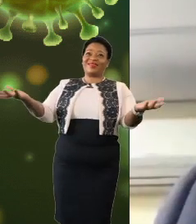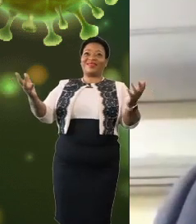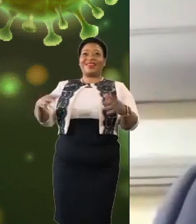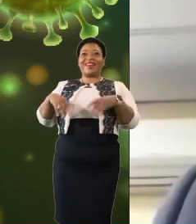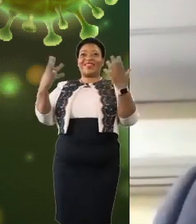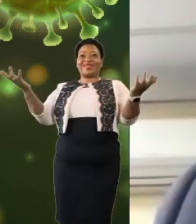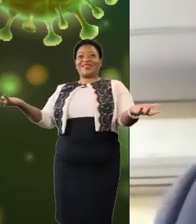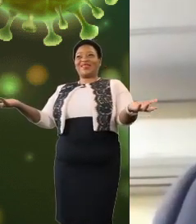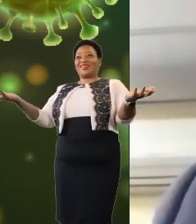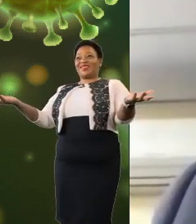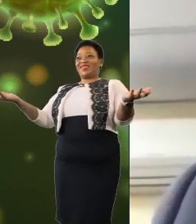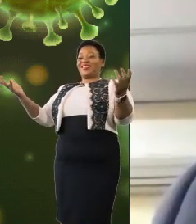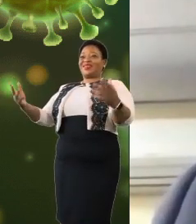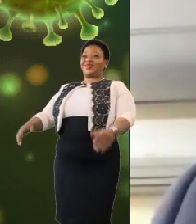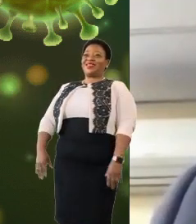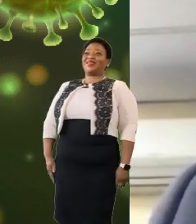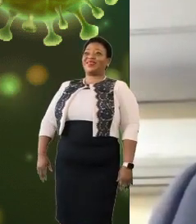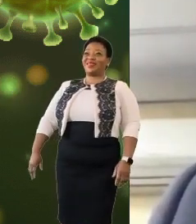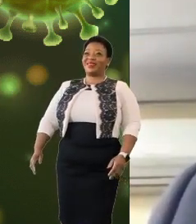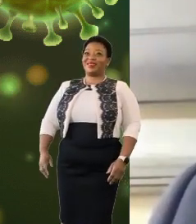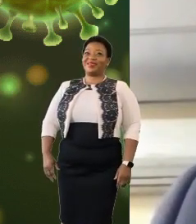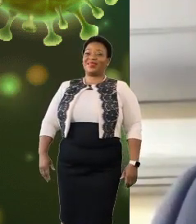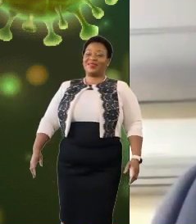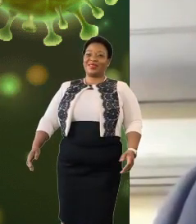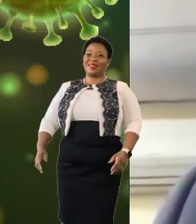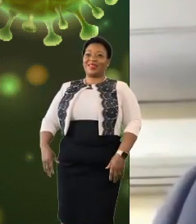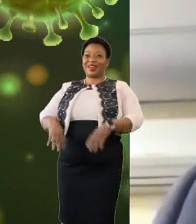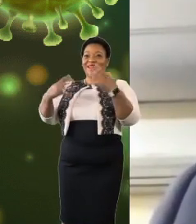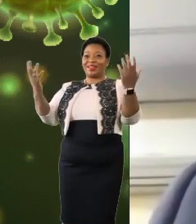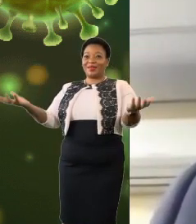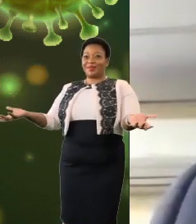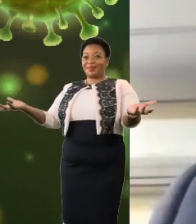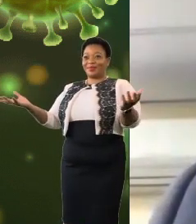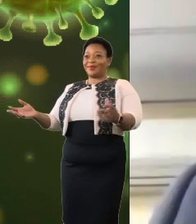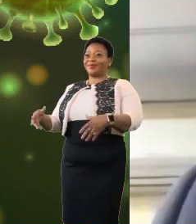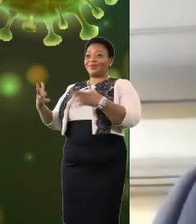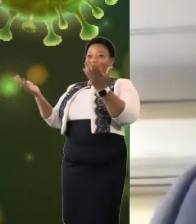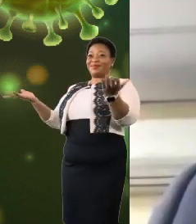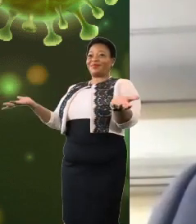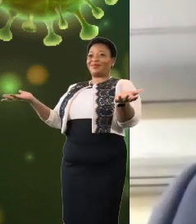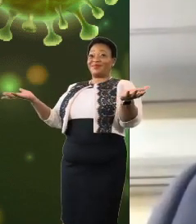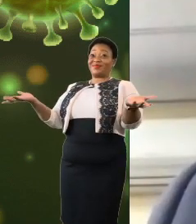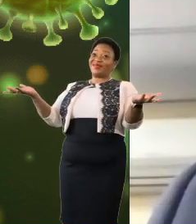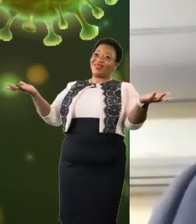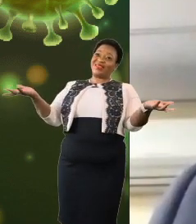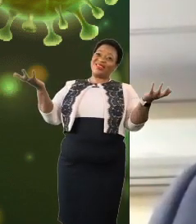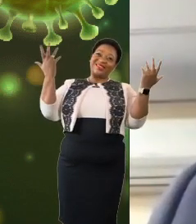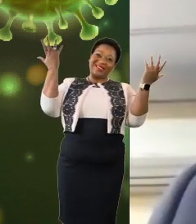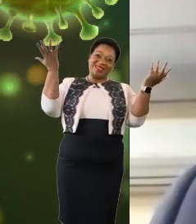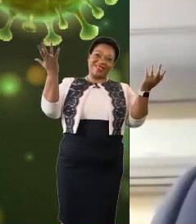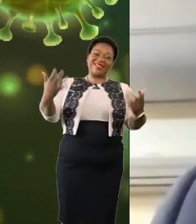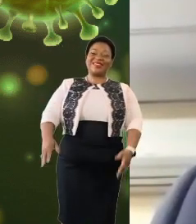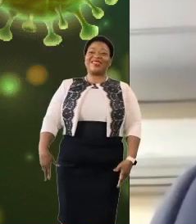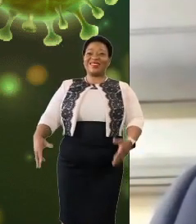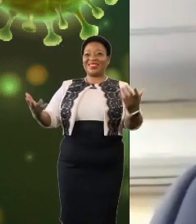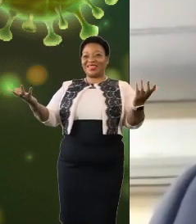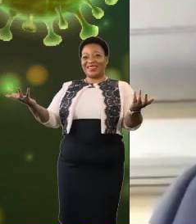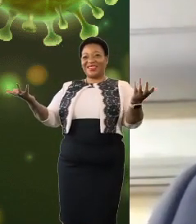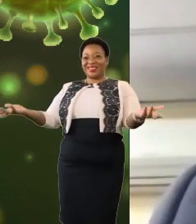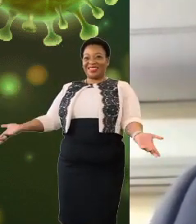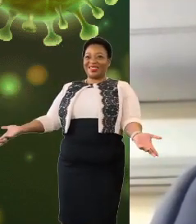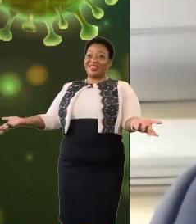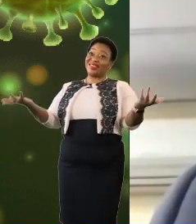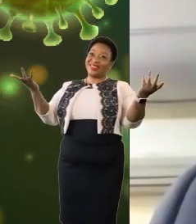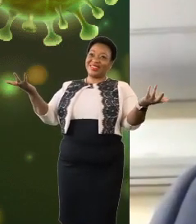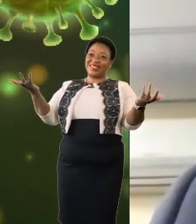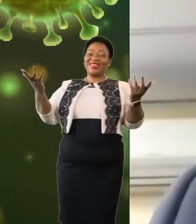these interventions that we have in the KZN province. We have a project with Mse-at, we have a project with Ilembe, we have a project with JL2,